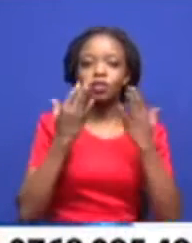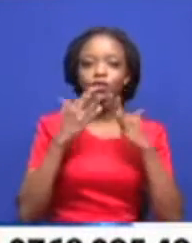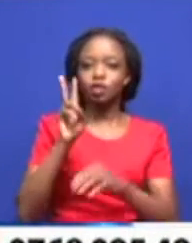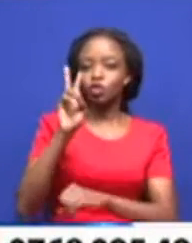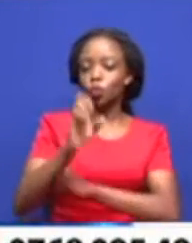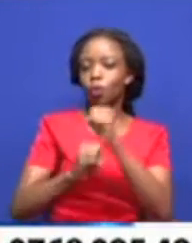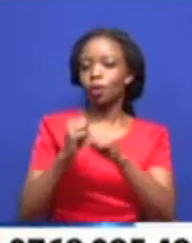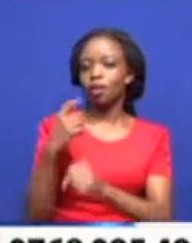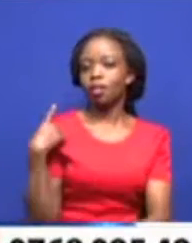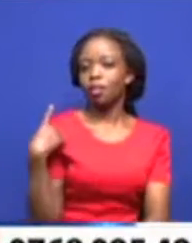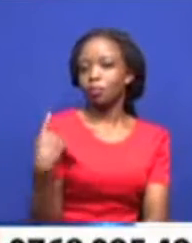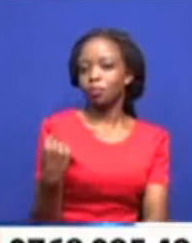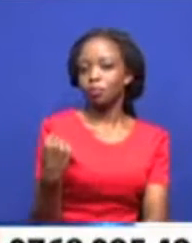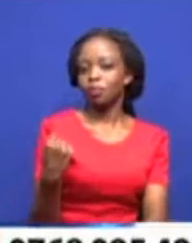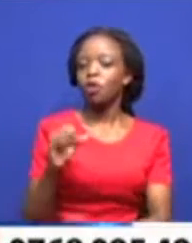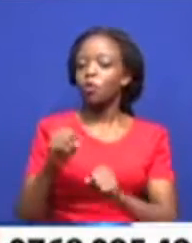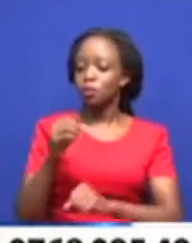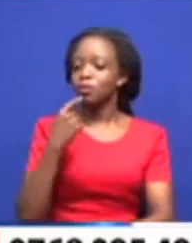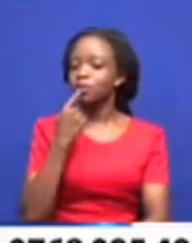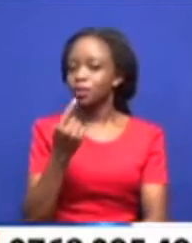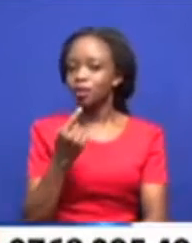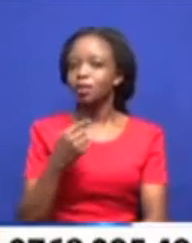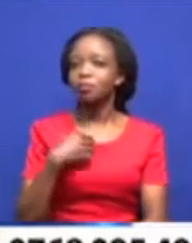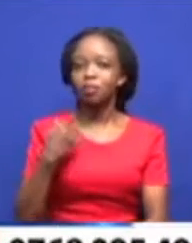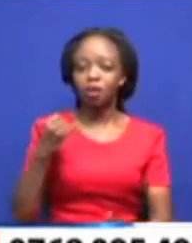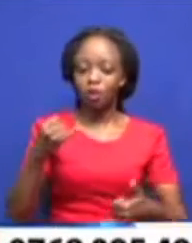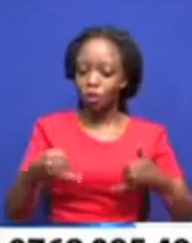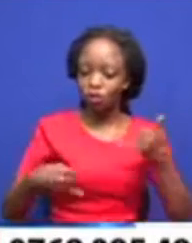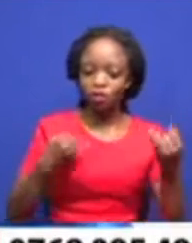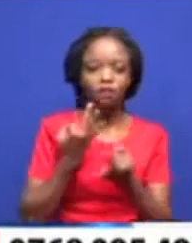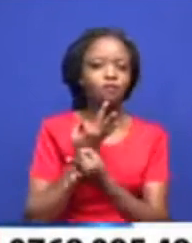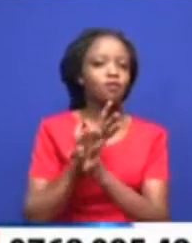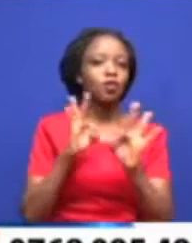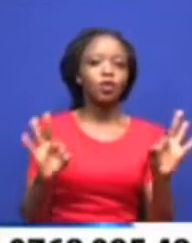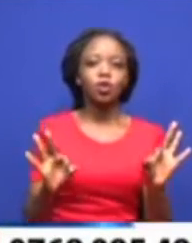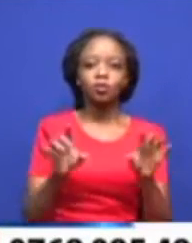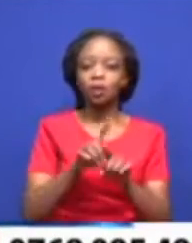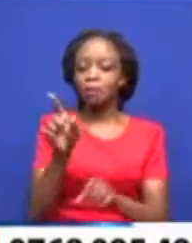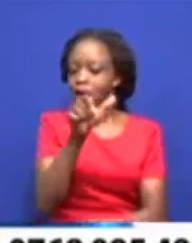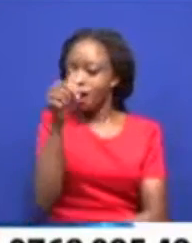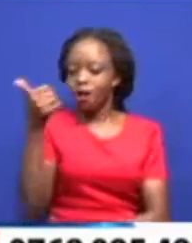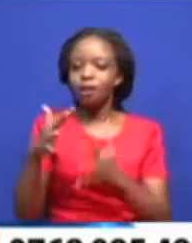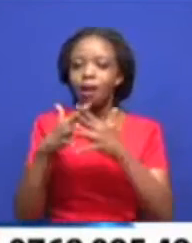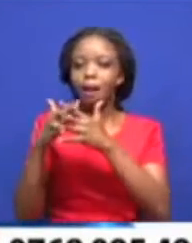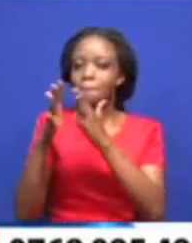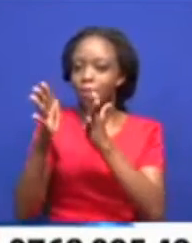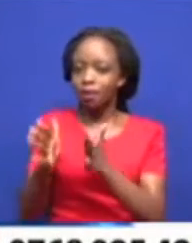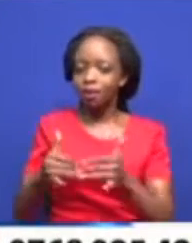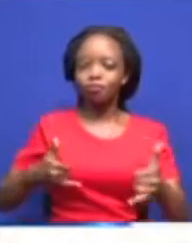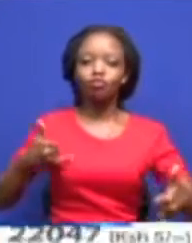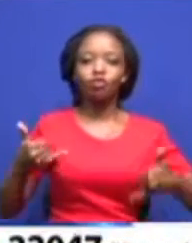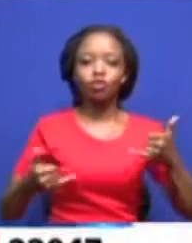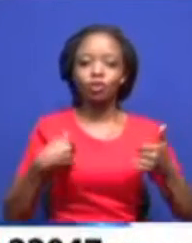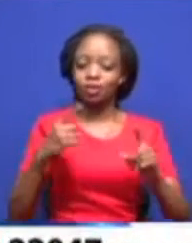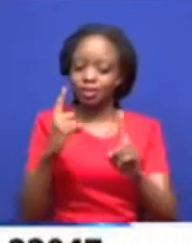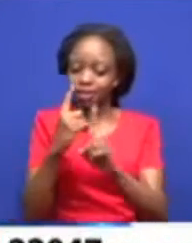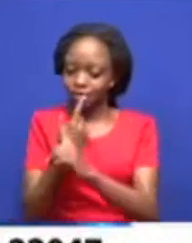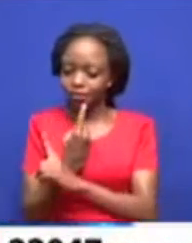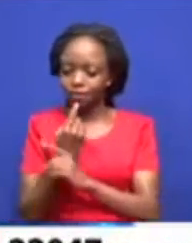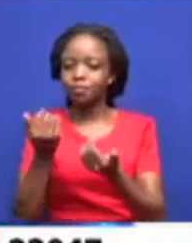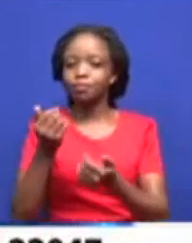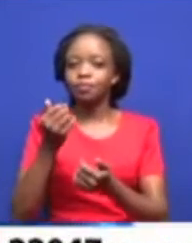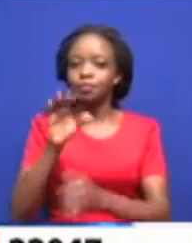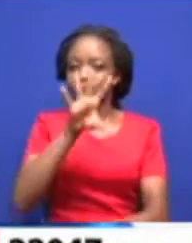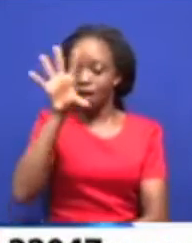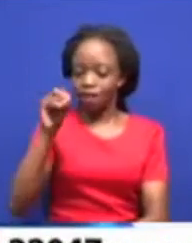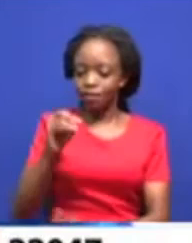ago, so you can tell I'm enjoying all the freedom any other American enjoys. So that's the difference, and I hope African leaders,